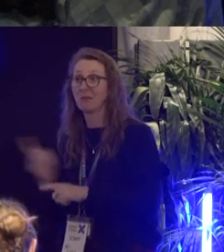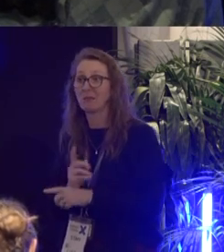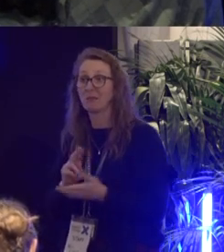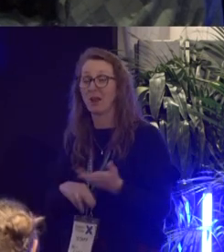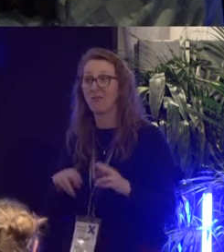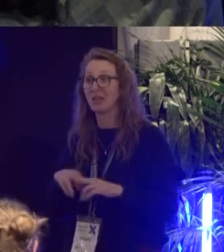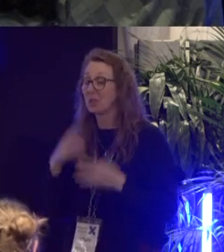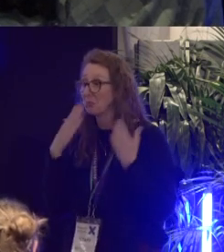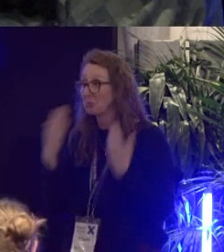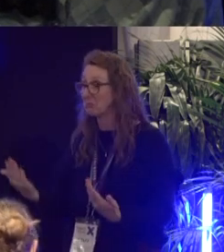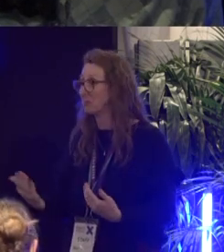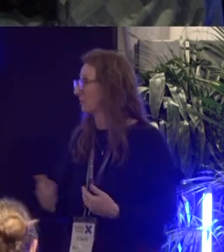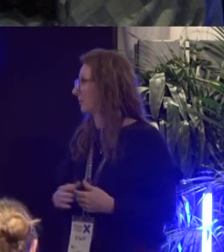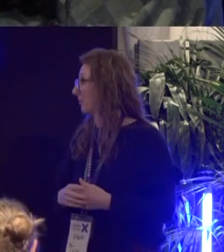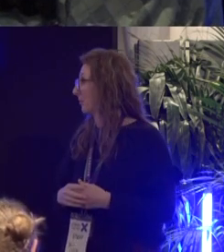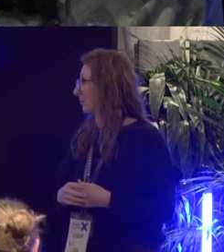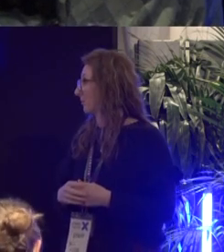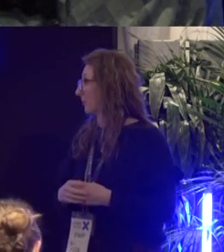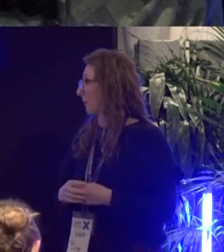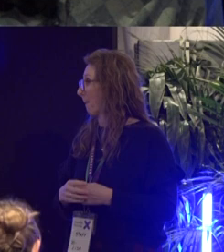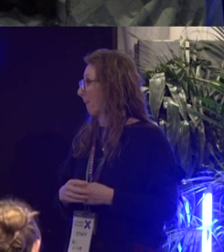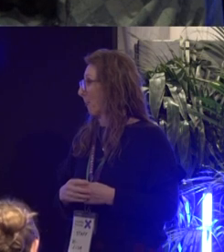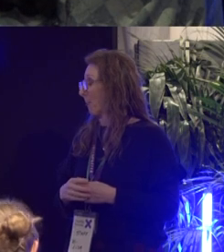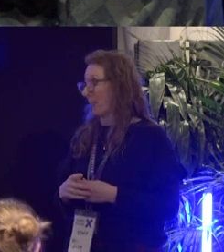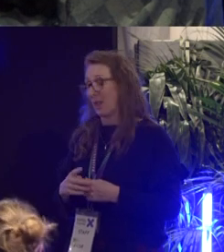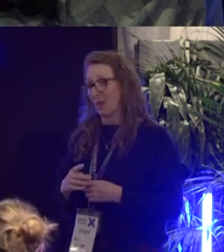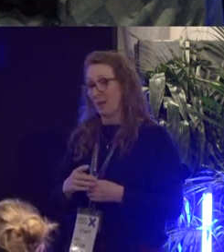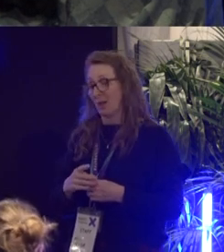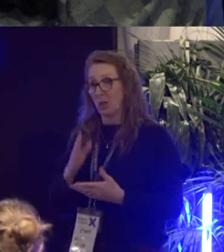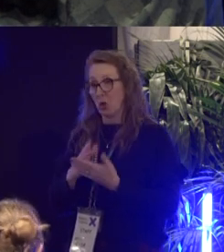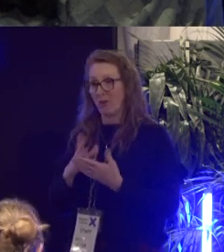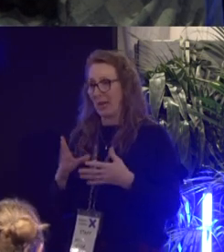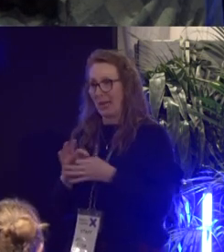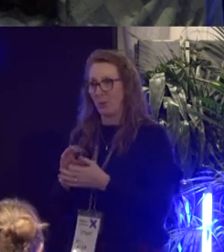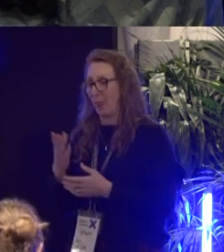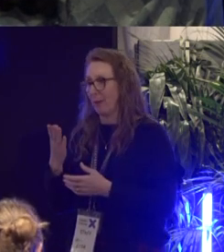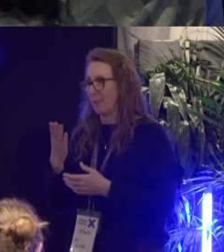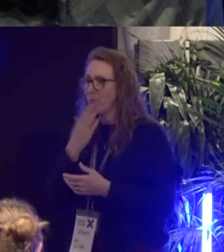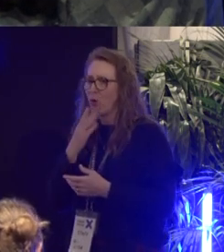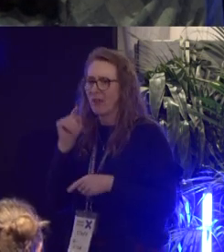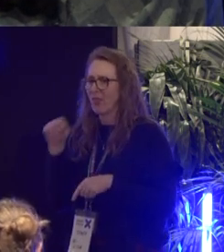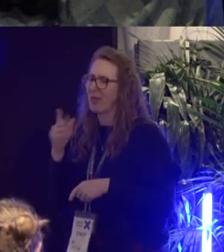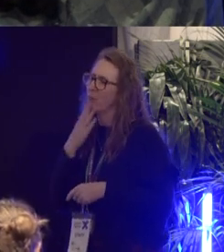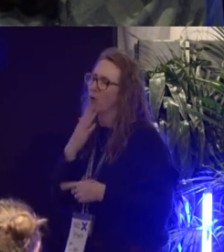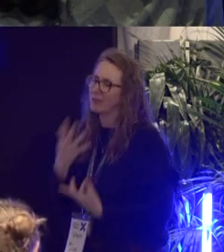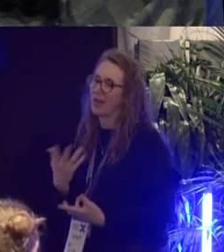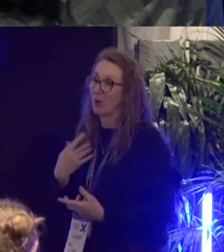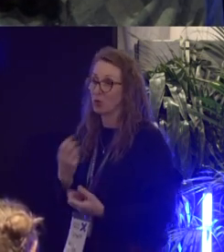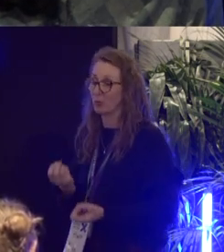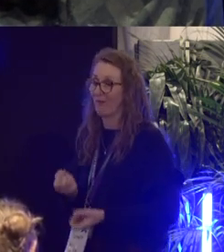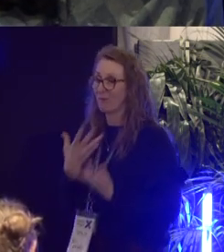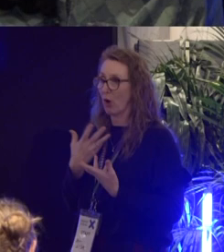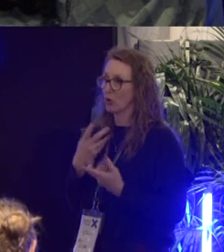know, these IPs can have longevity, and it's not about people getting bored of the novelty. It's refresh it and keep